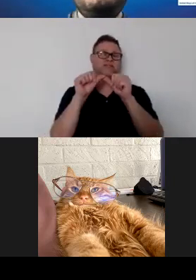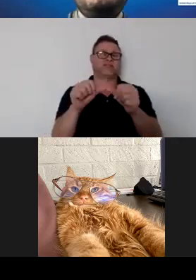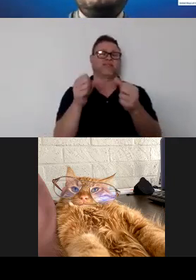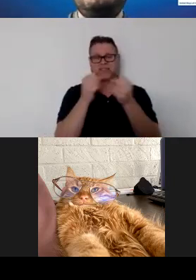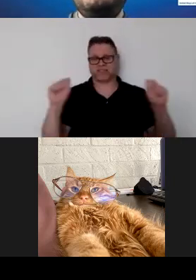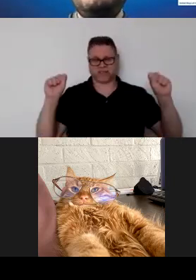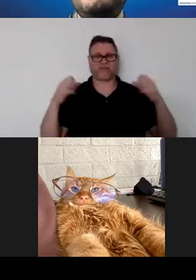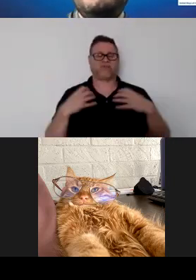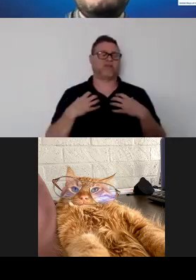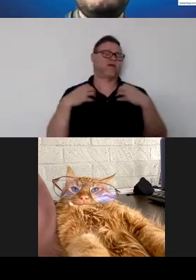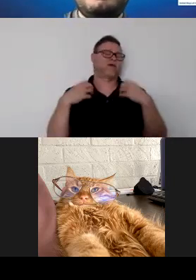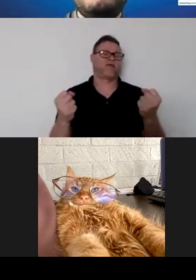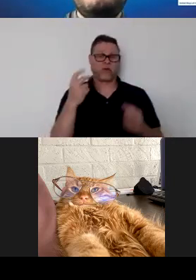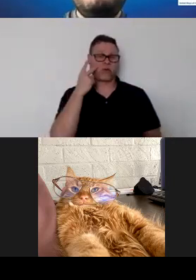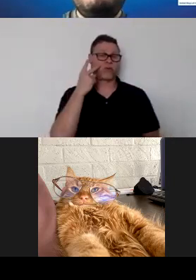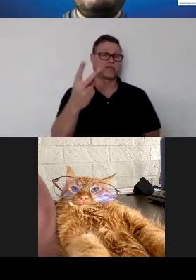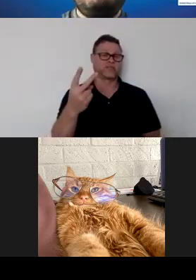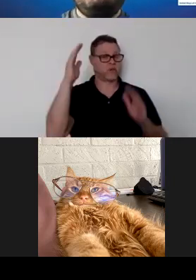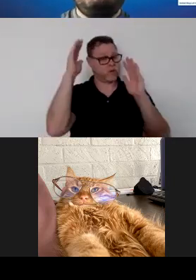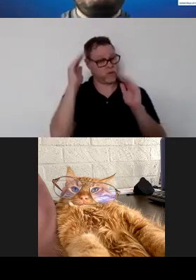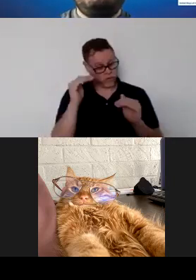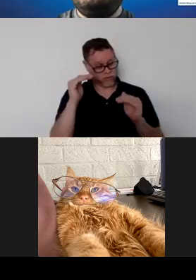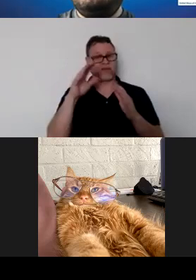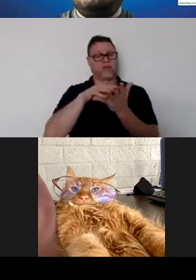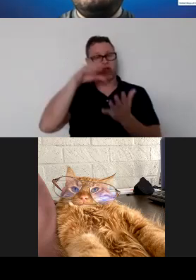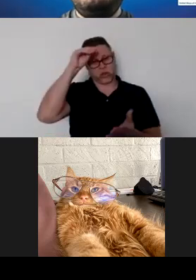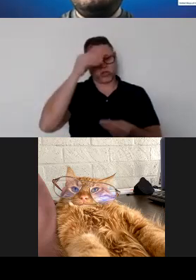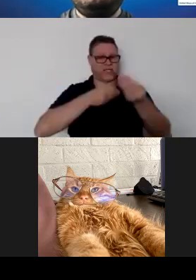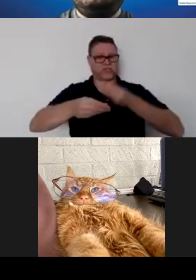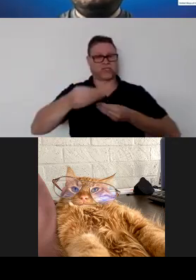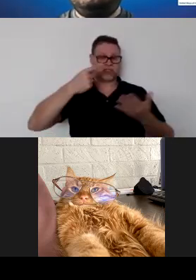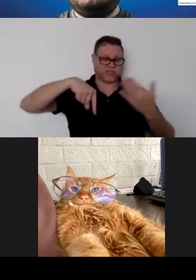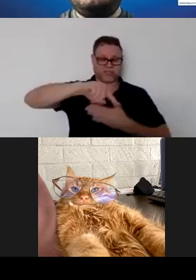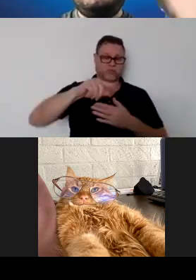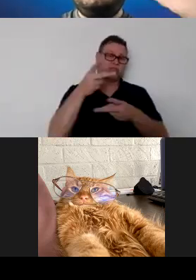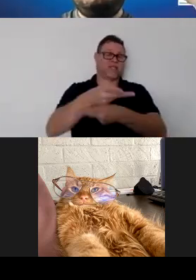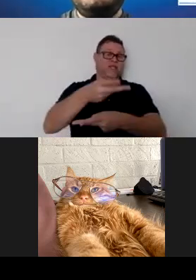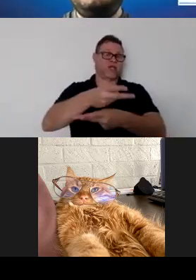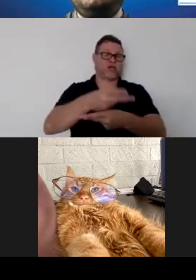healthy. And we will see you all hopefully at the Learning Exchange next week. Take care.